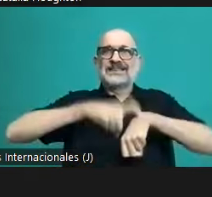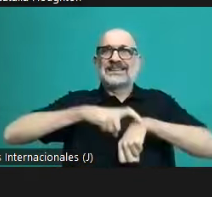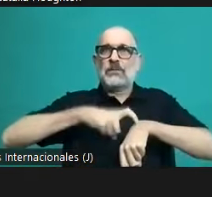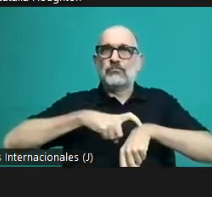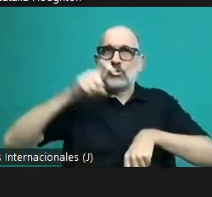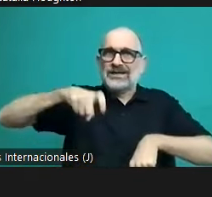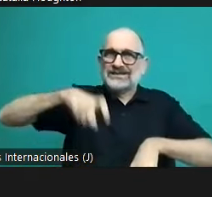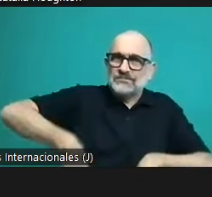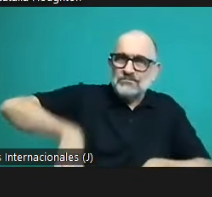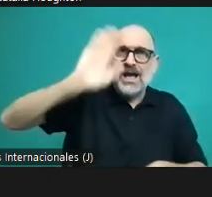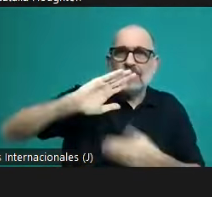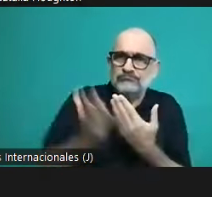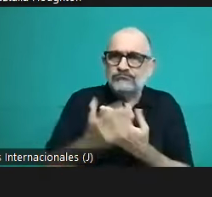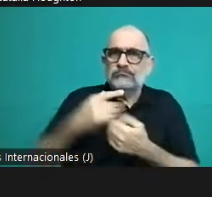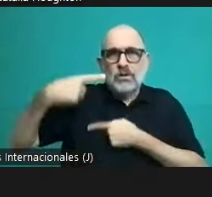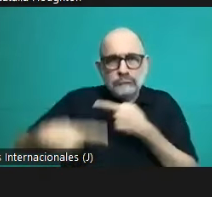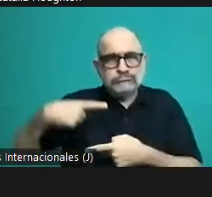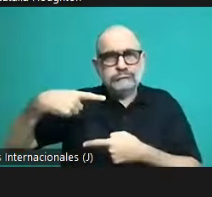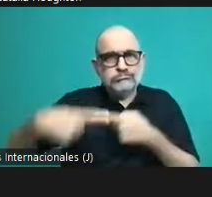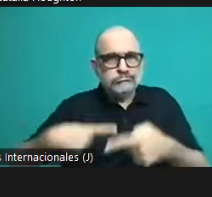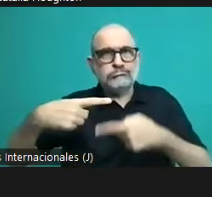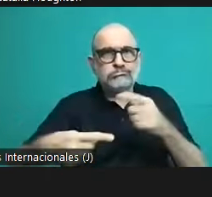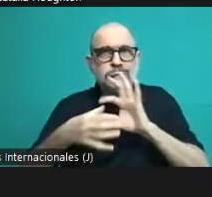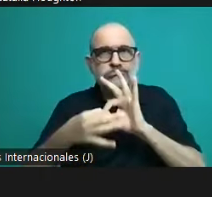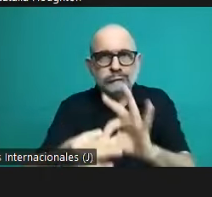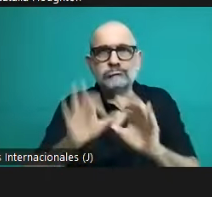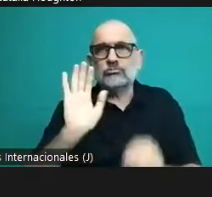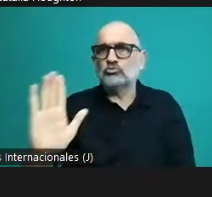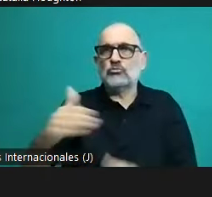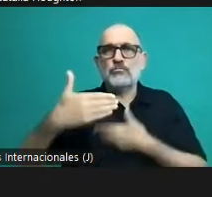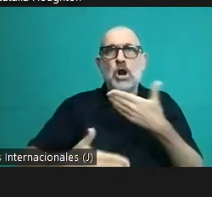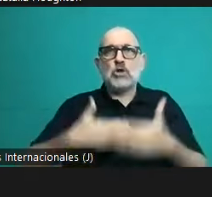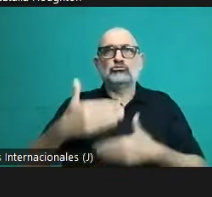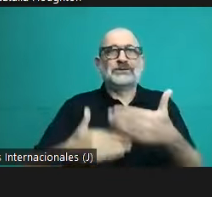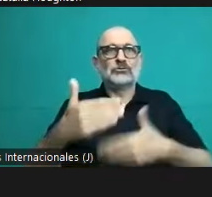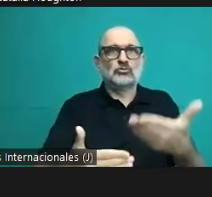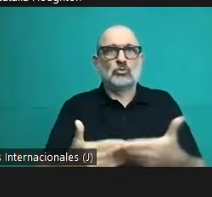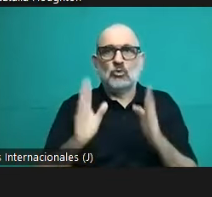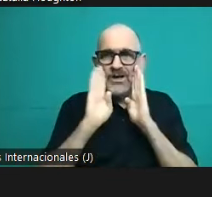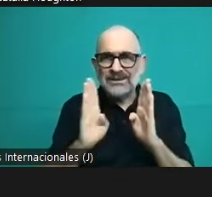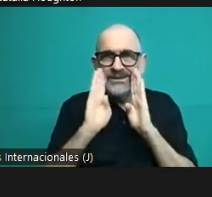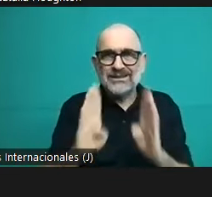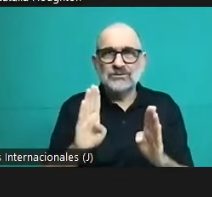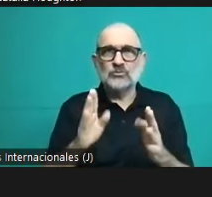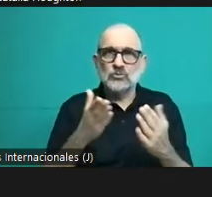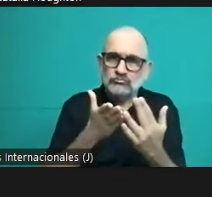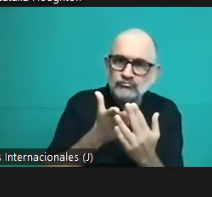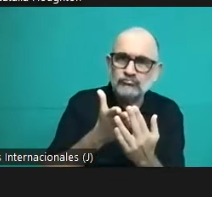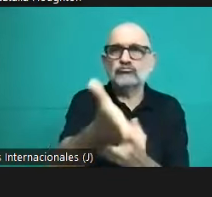ensure that the population has access to health services, we have to ensure also